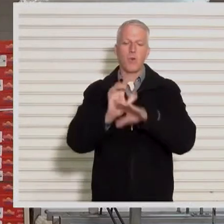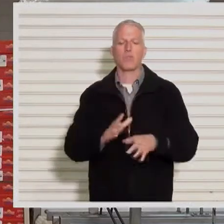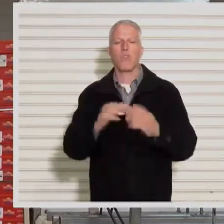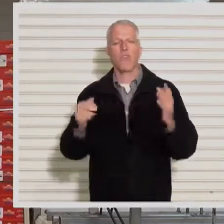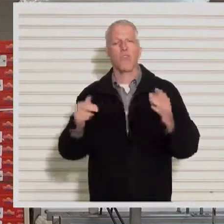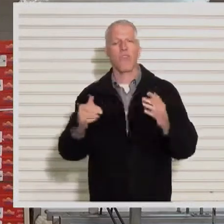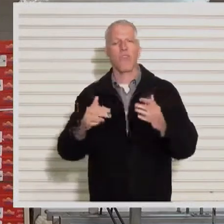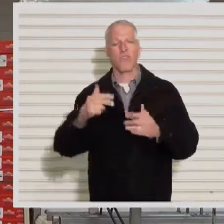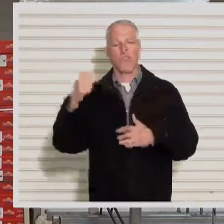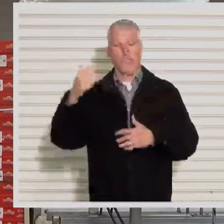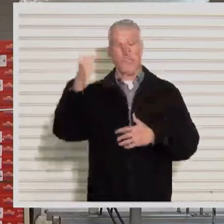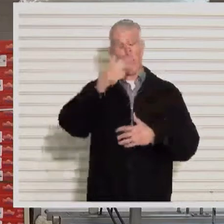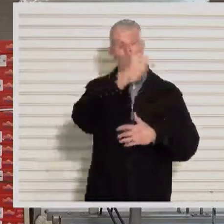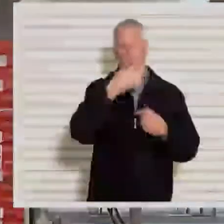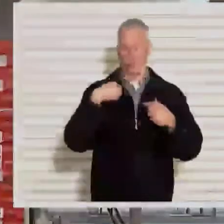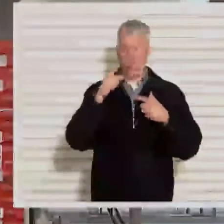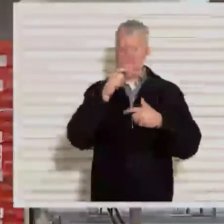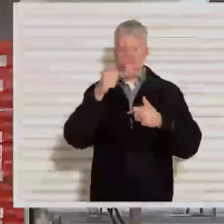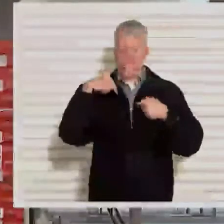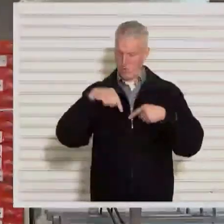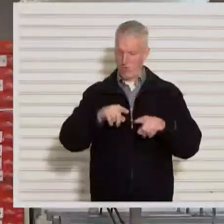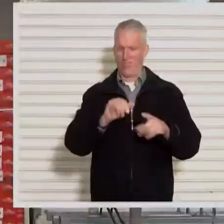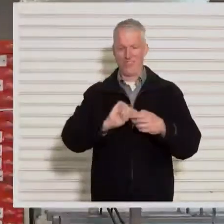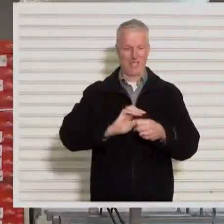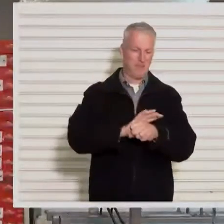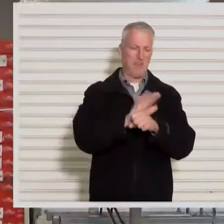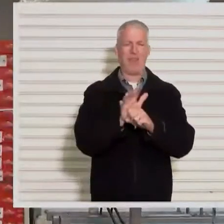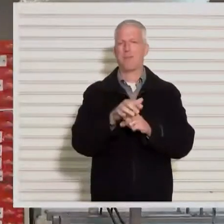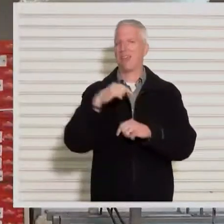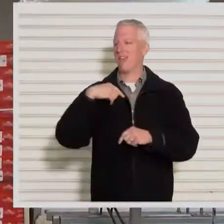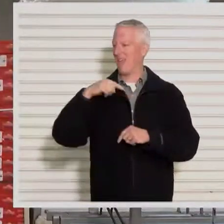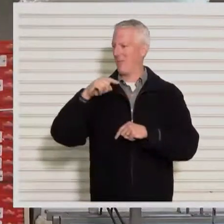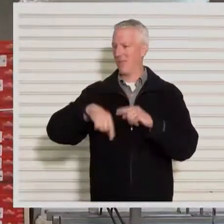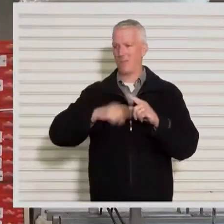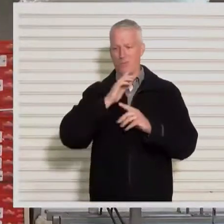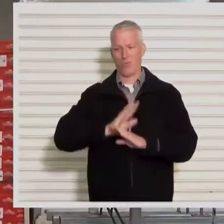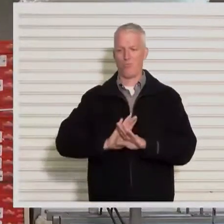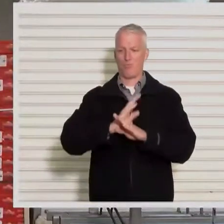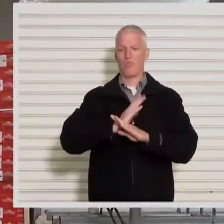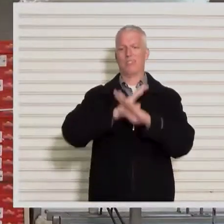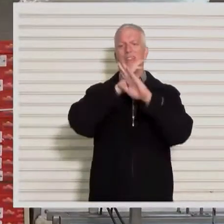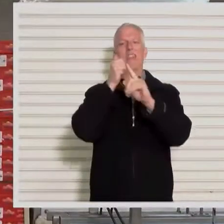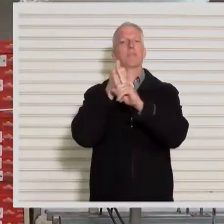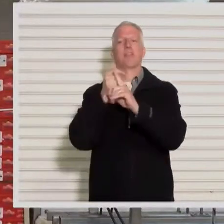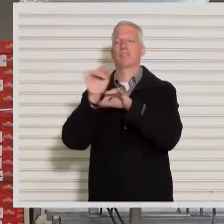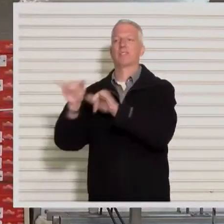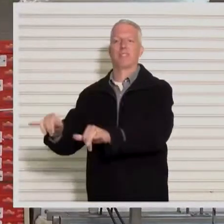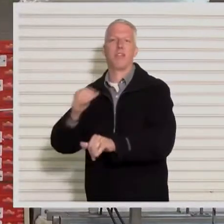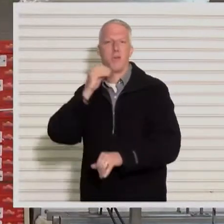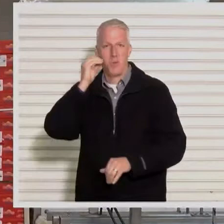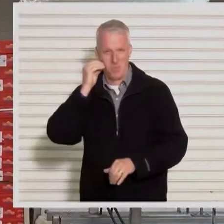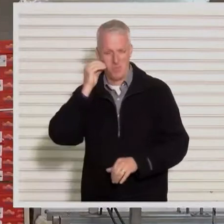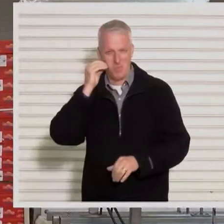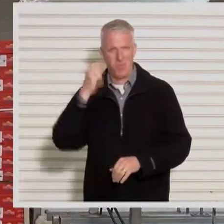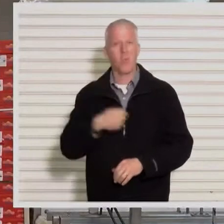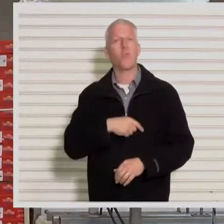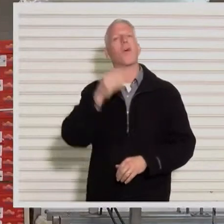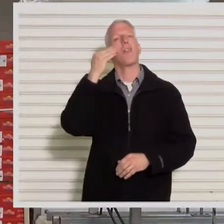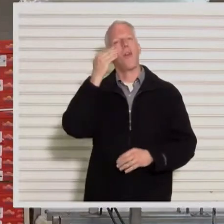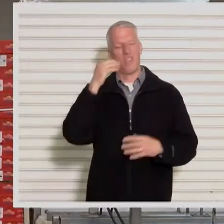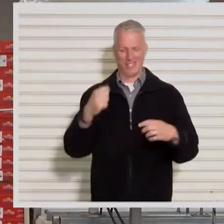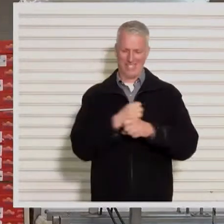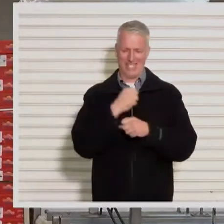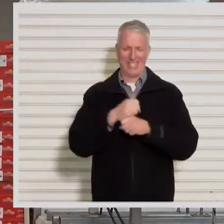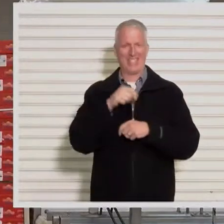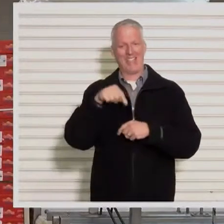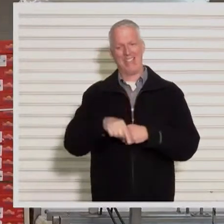who, throughout this pandemic, have not been able to shelter from home. We know the statistics in these